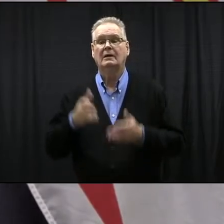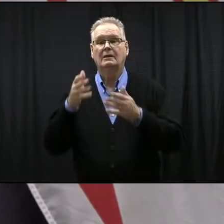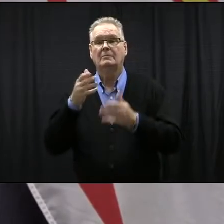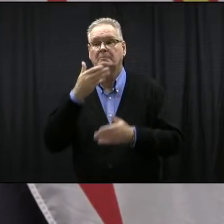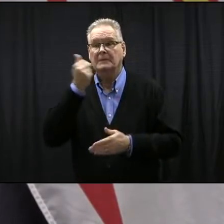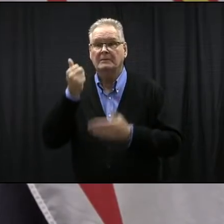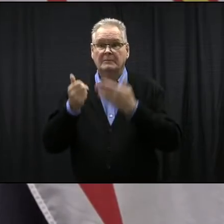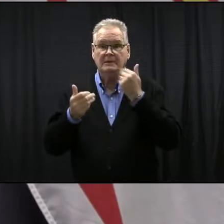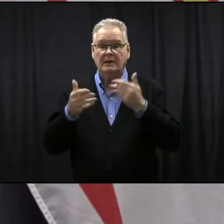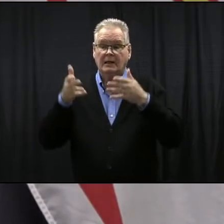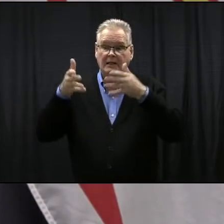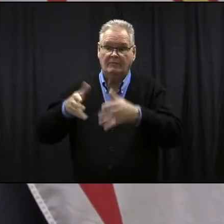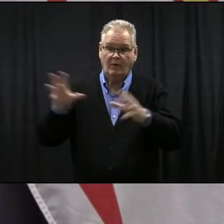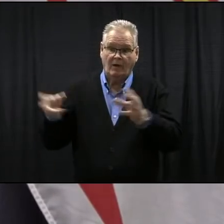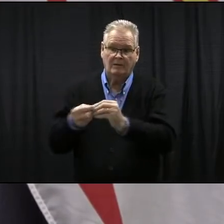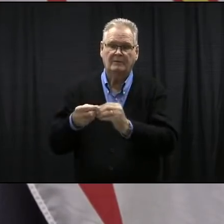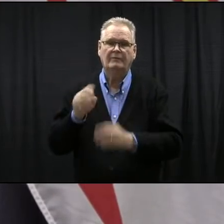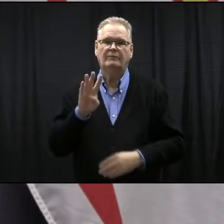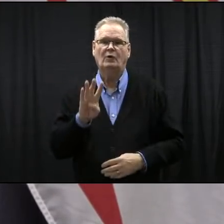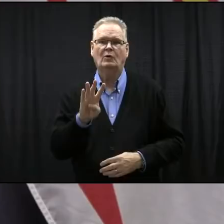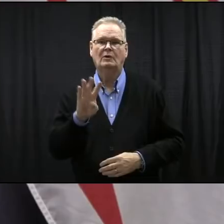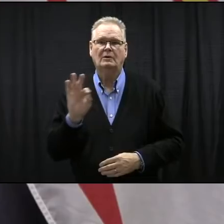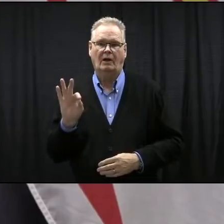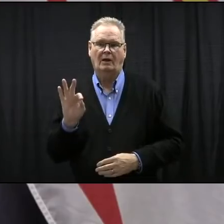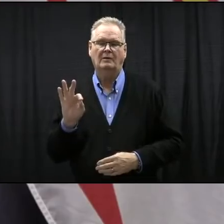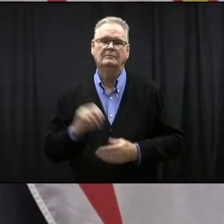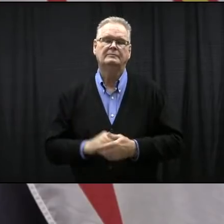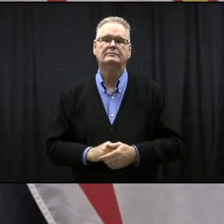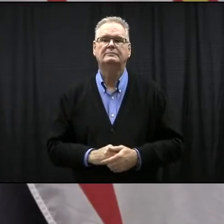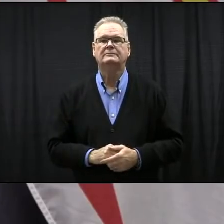COVID-19. A total of